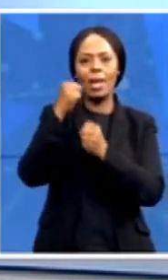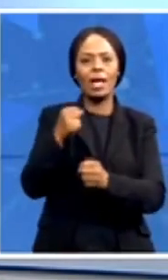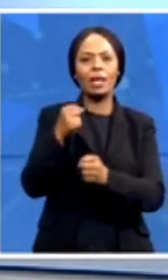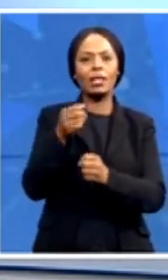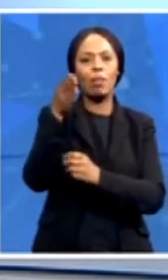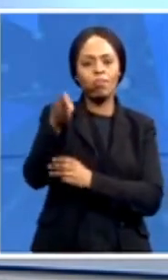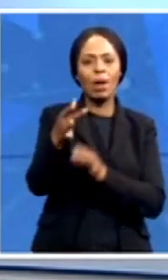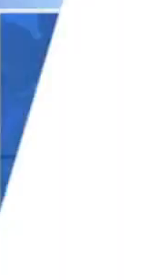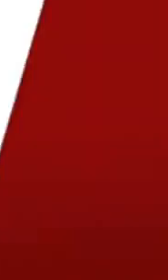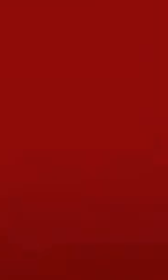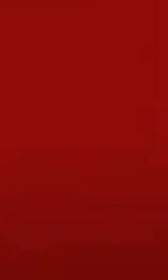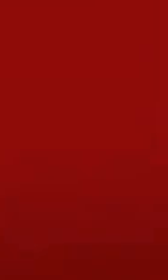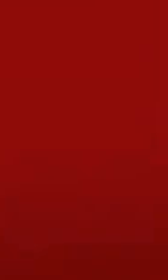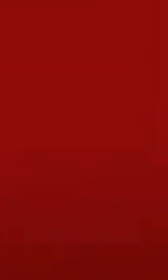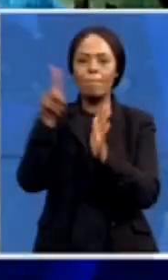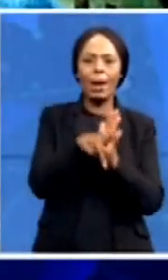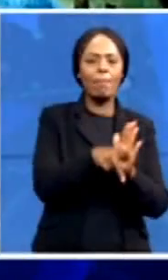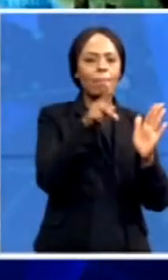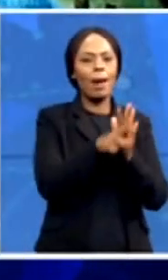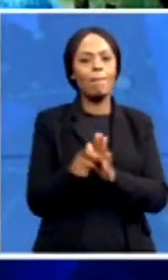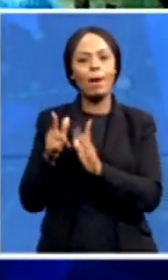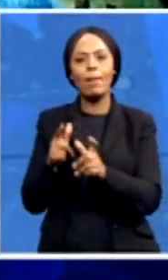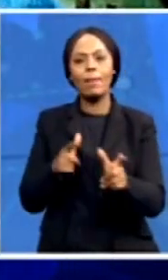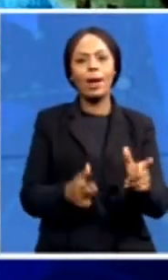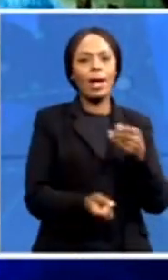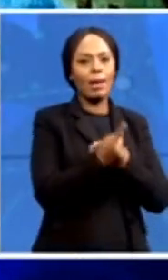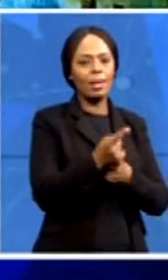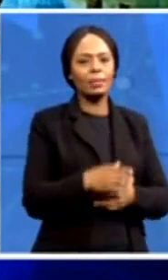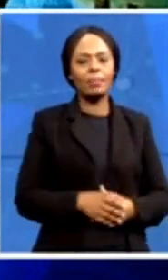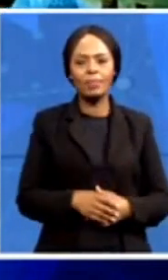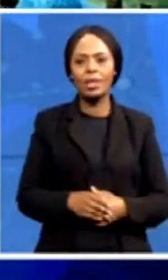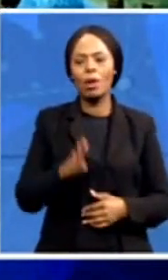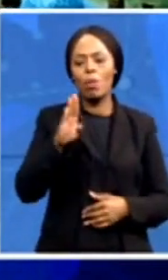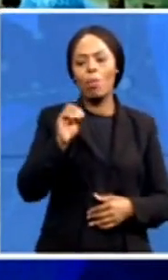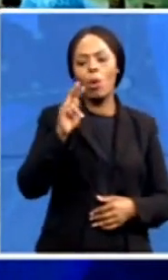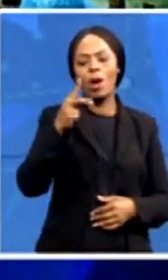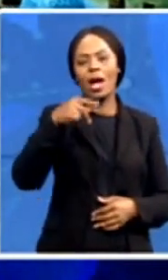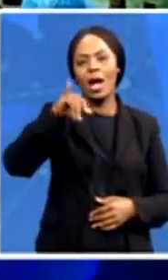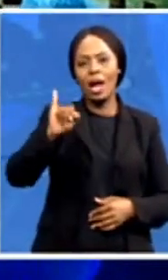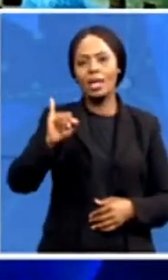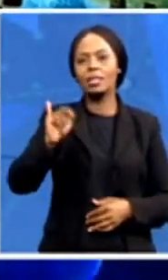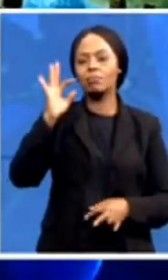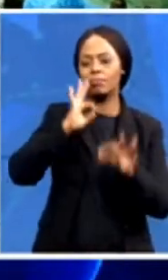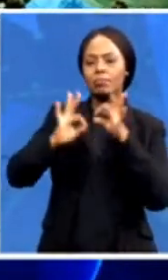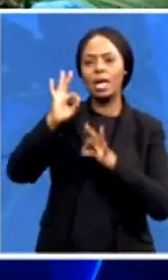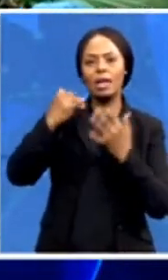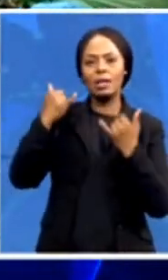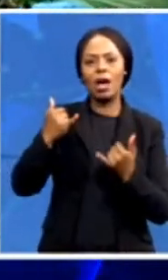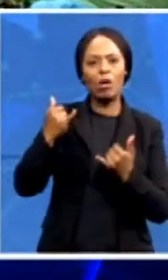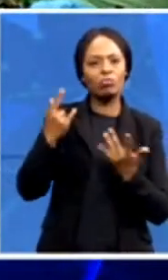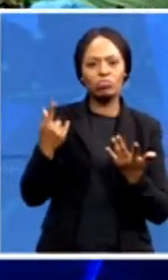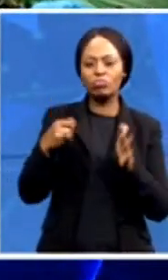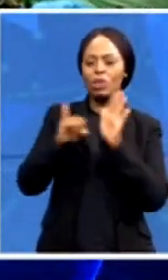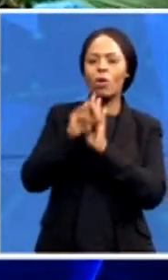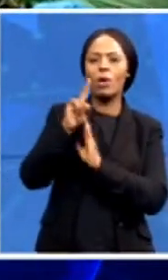killed. SABC News reporter Bongani Gema is on the story for us. Tell us more, sir. What more are we learning with regards to the circumstances surrounding